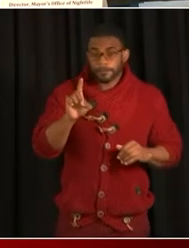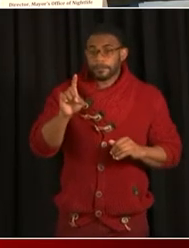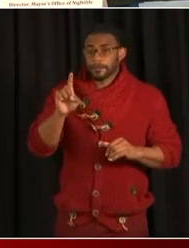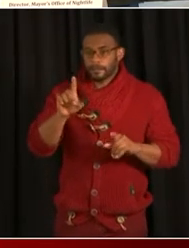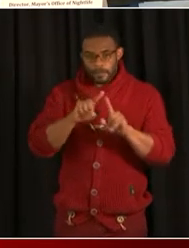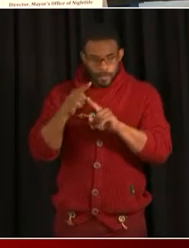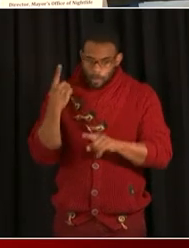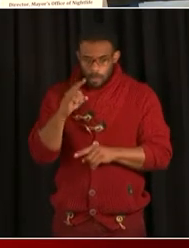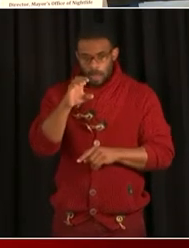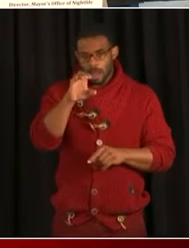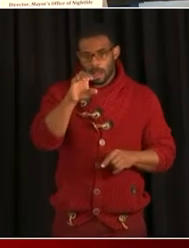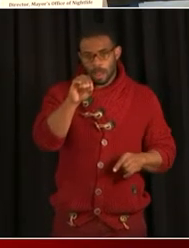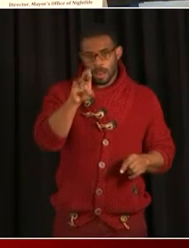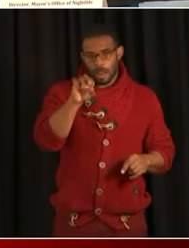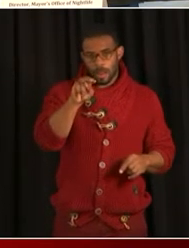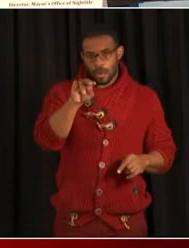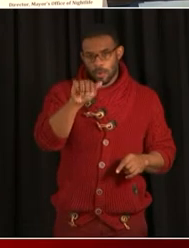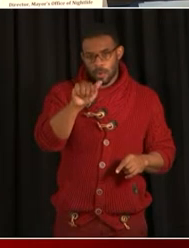guide, as always, at